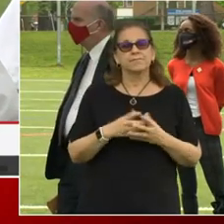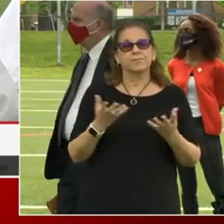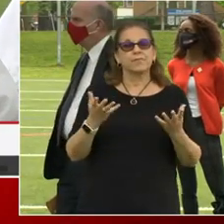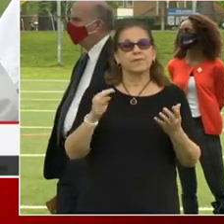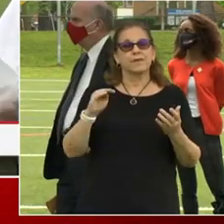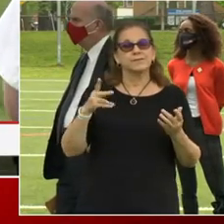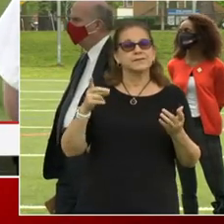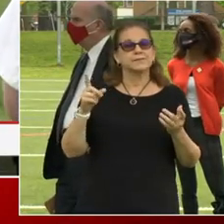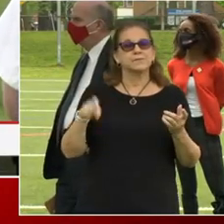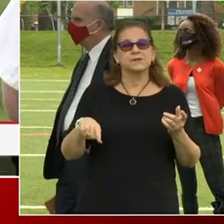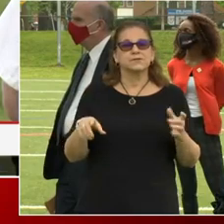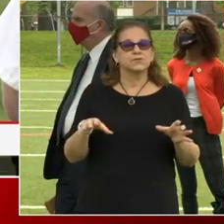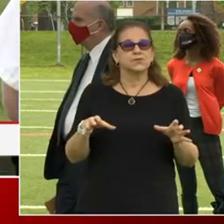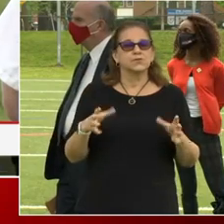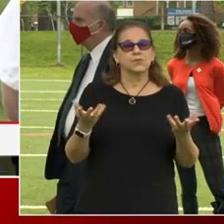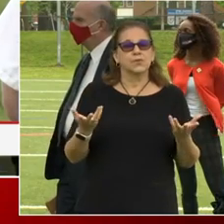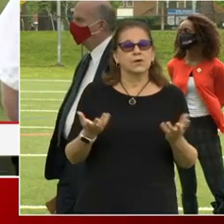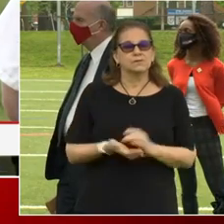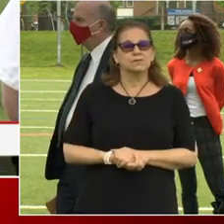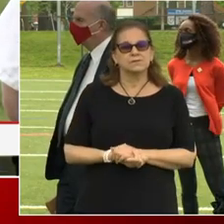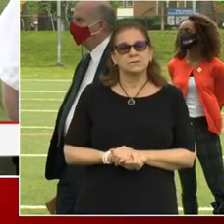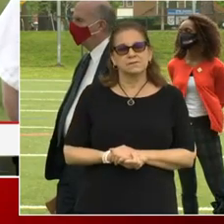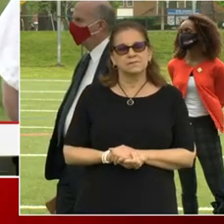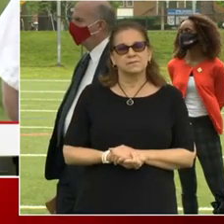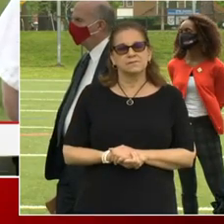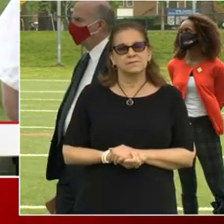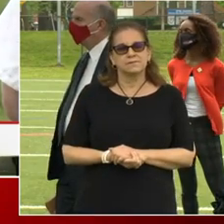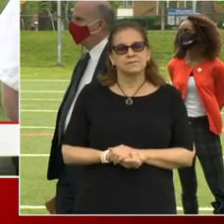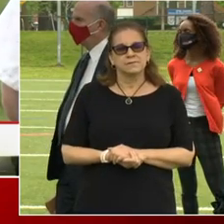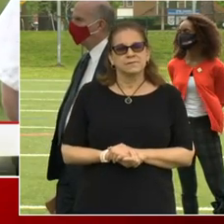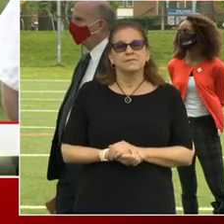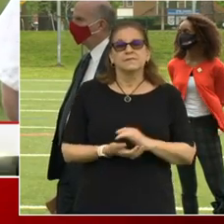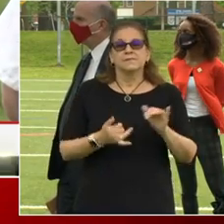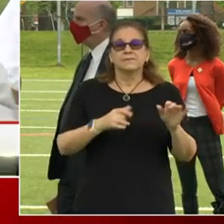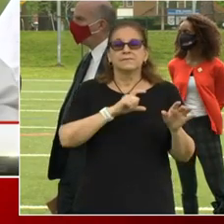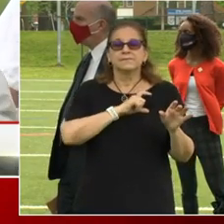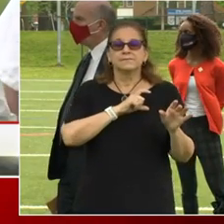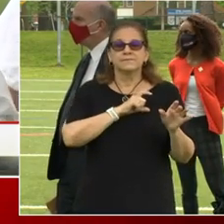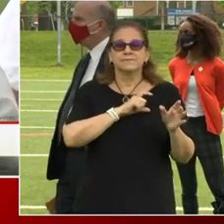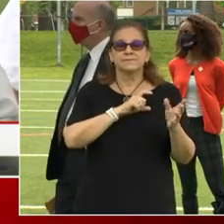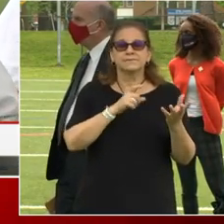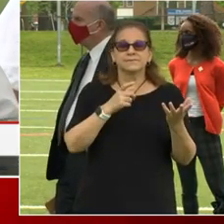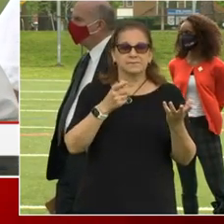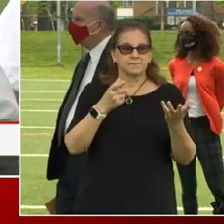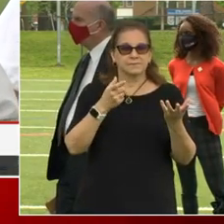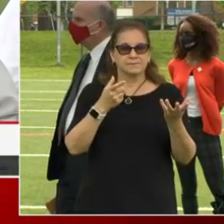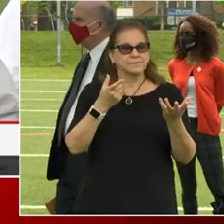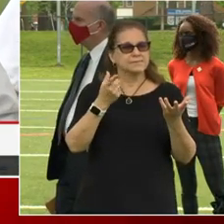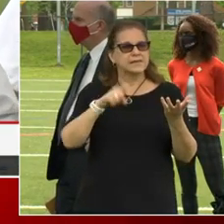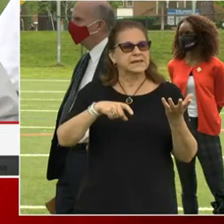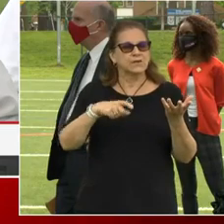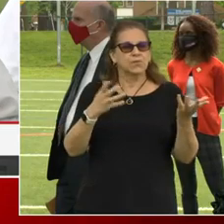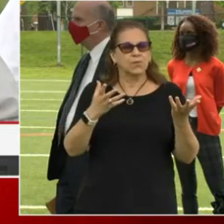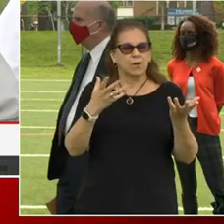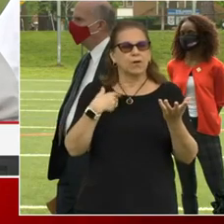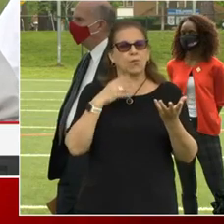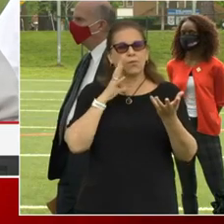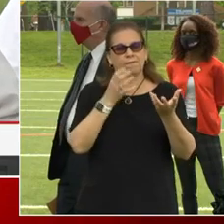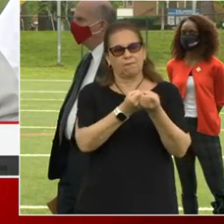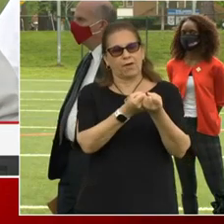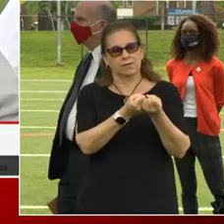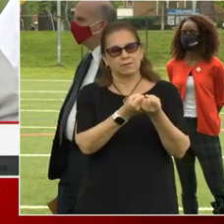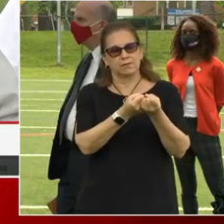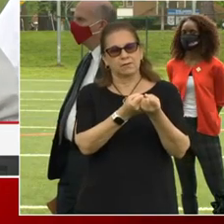do. This is what the Metropolitan Police Department, the funding that the Metropolitan Police Department needs to do, what it needs to do in community and